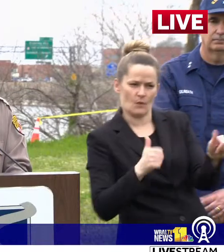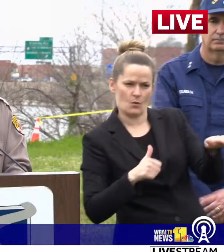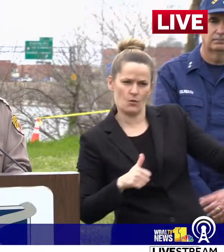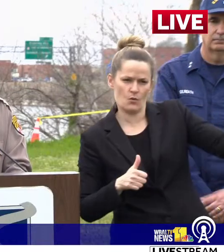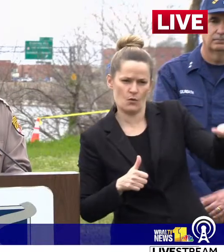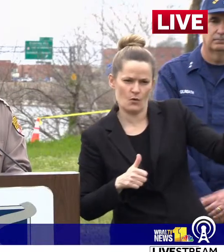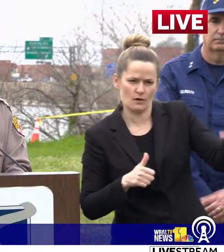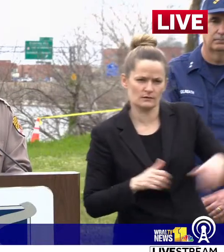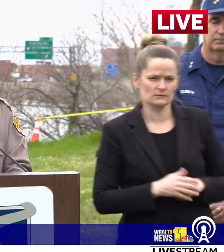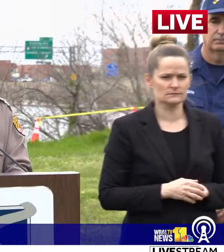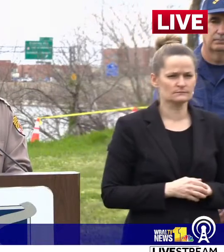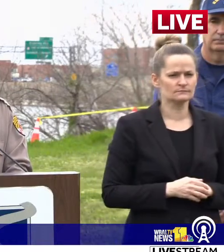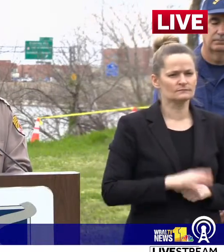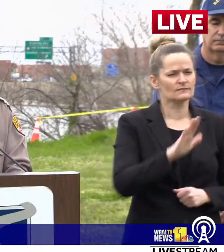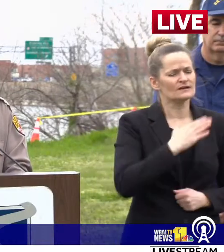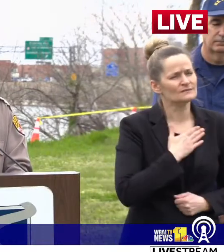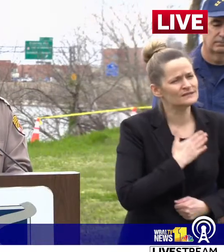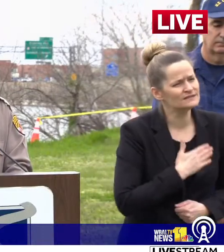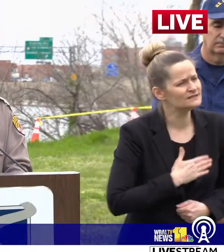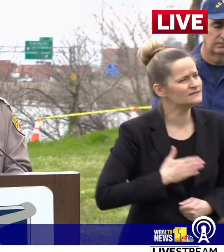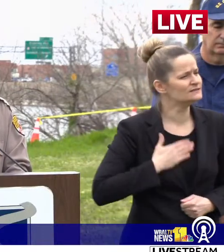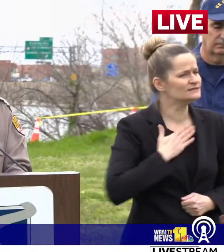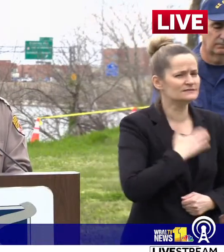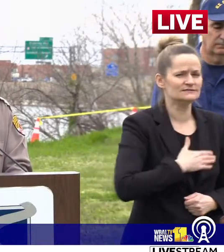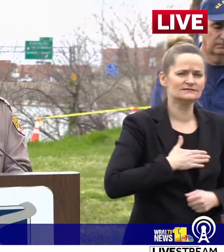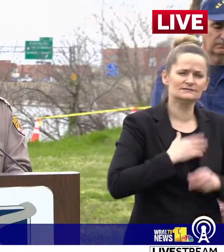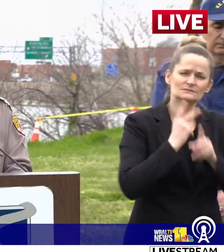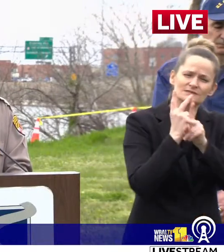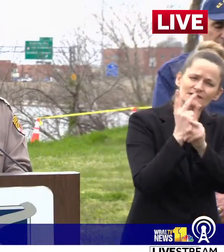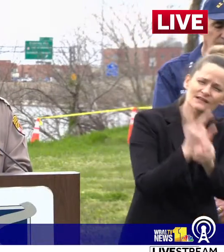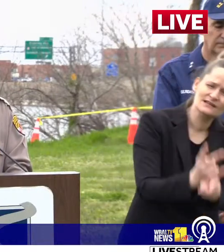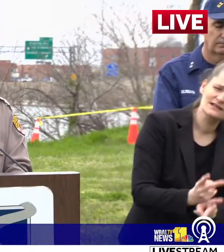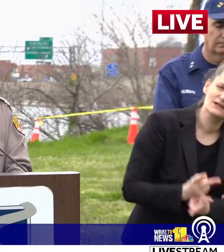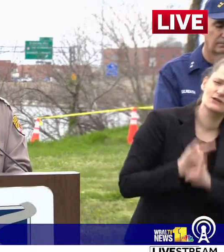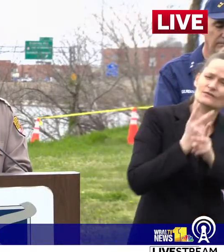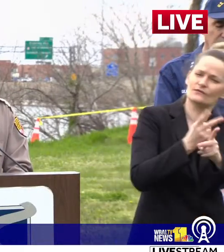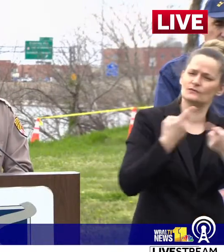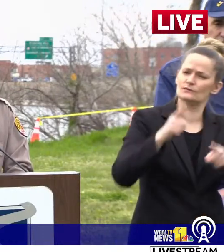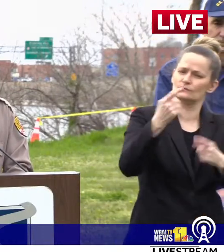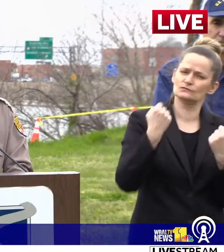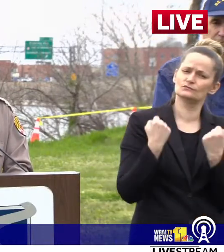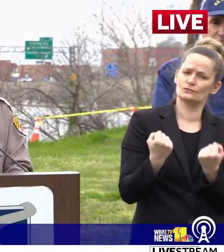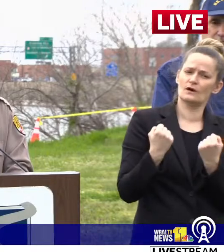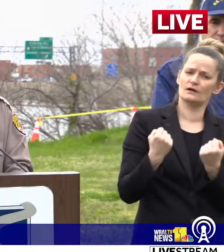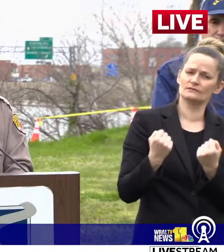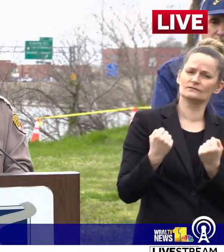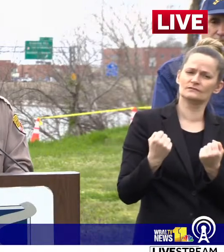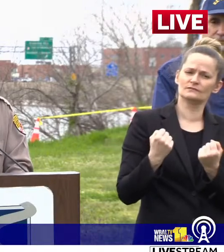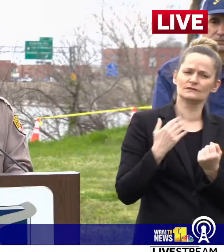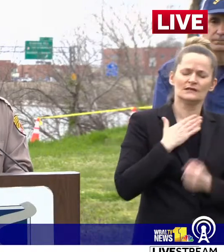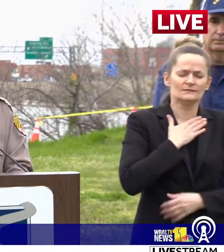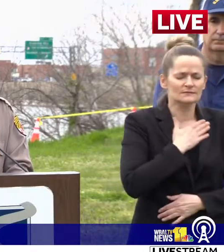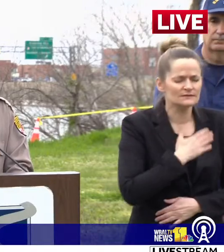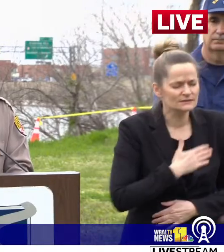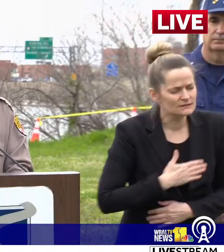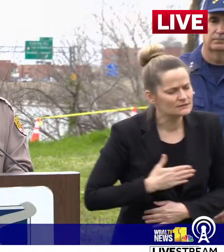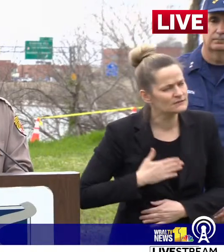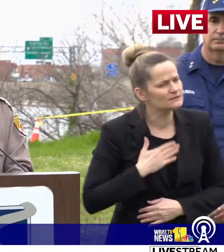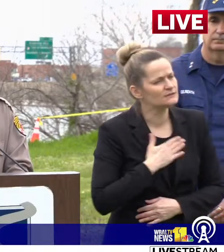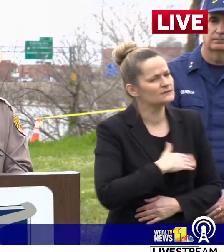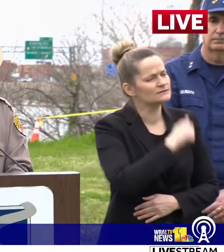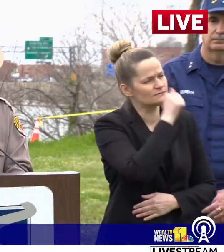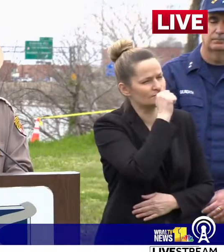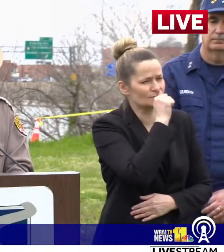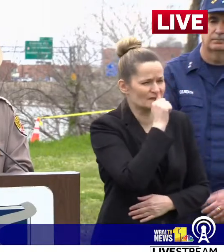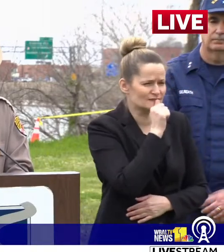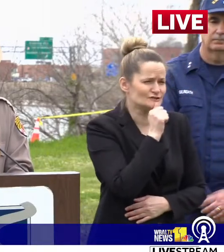than ever, exercise both caution and patience as we navigate through this challenging period. Please adhere